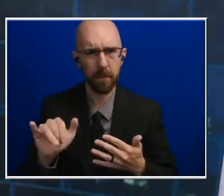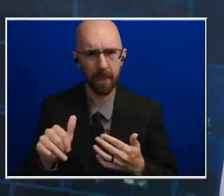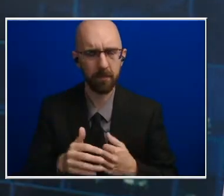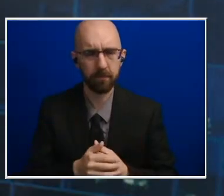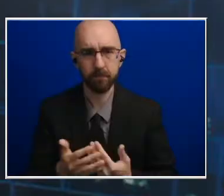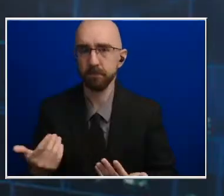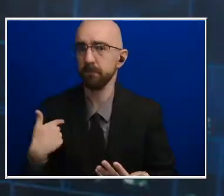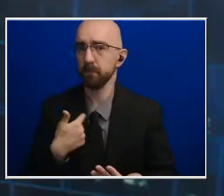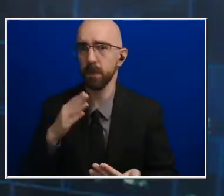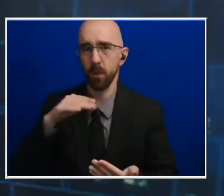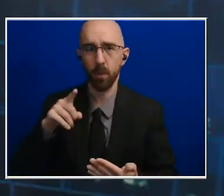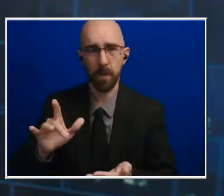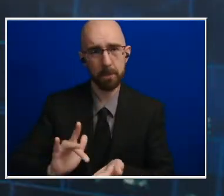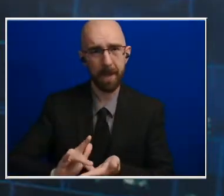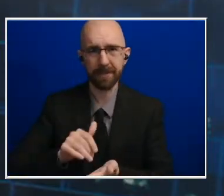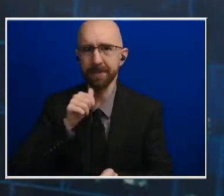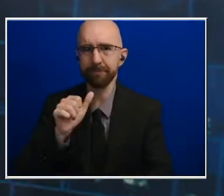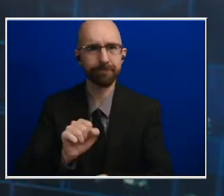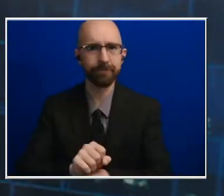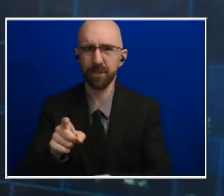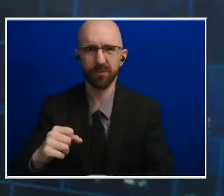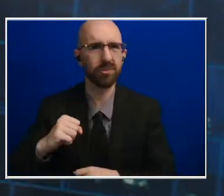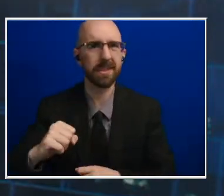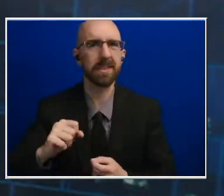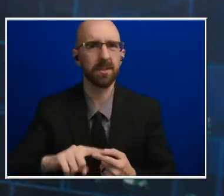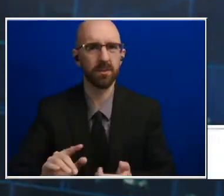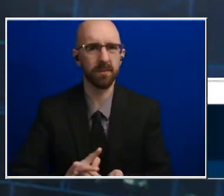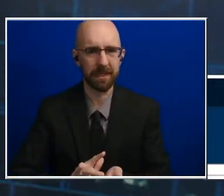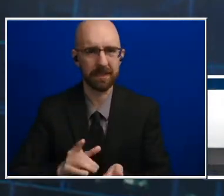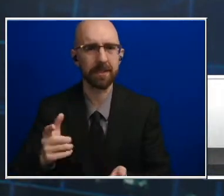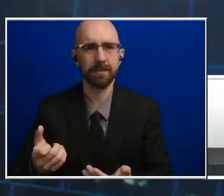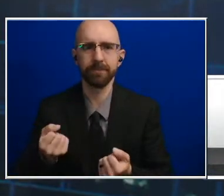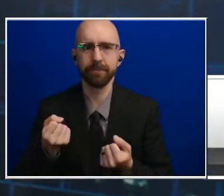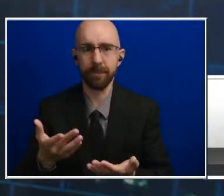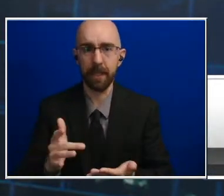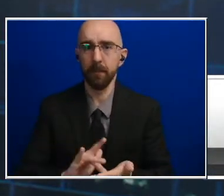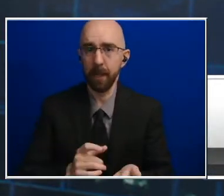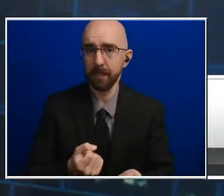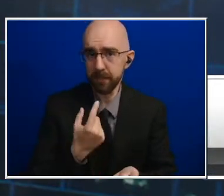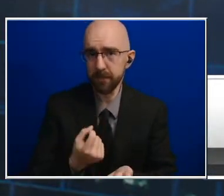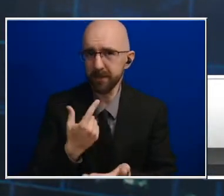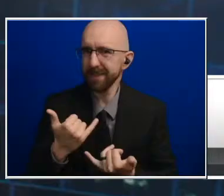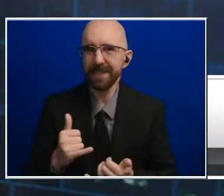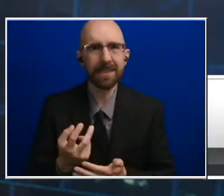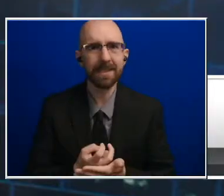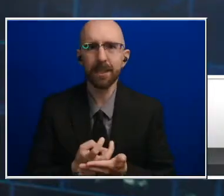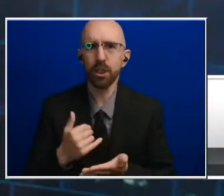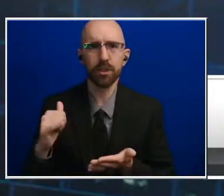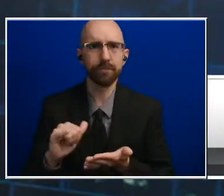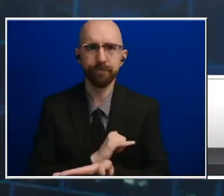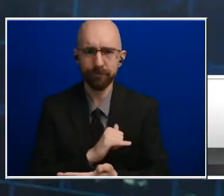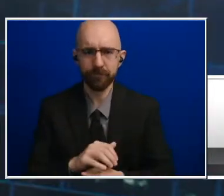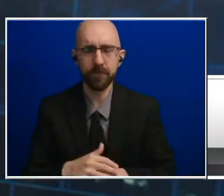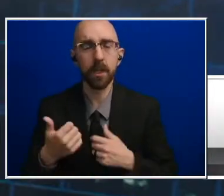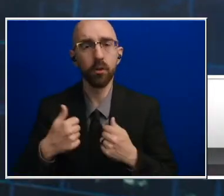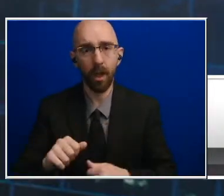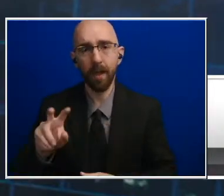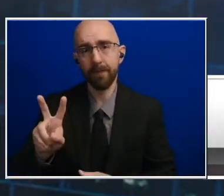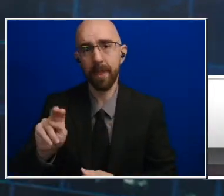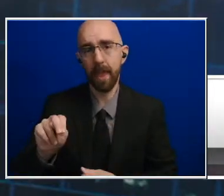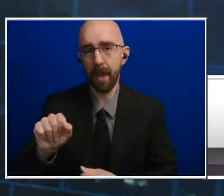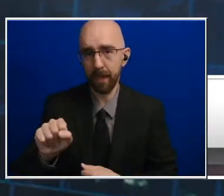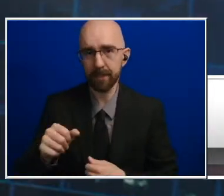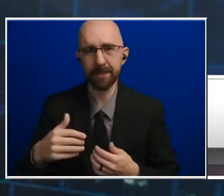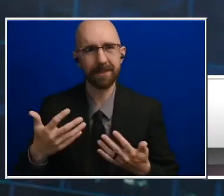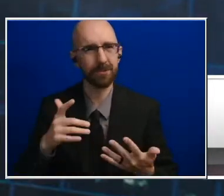resistant, so taking a lot of medicine, still having seizures. She tried the VNS, and it really was not